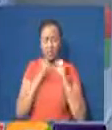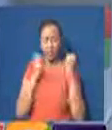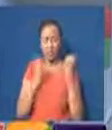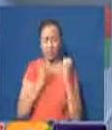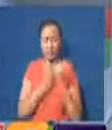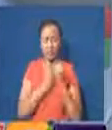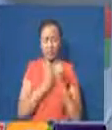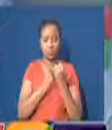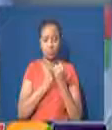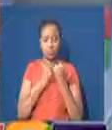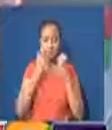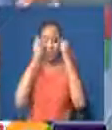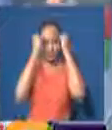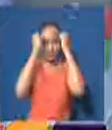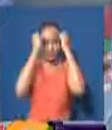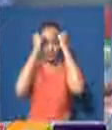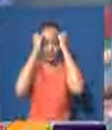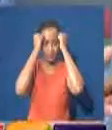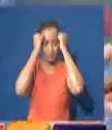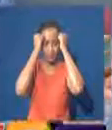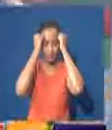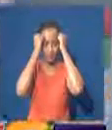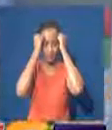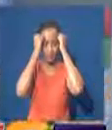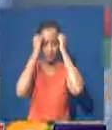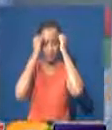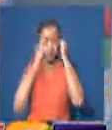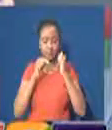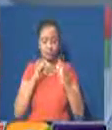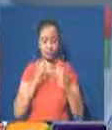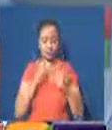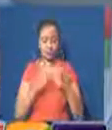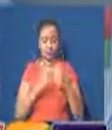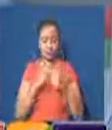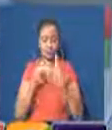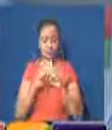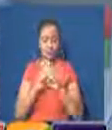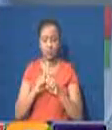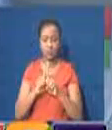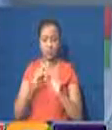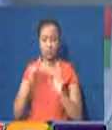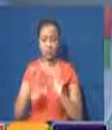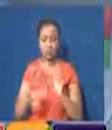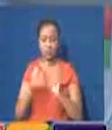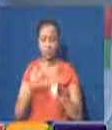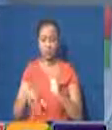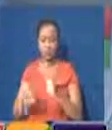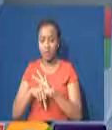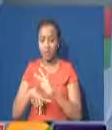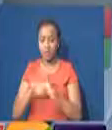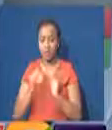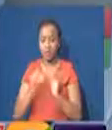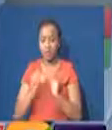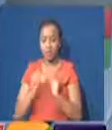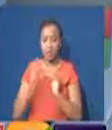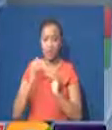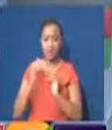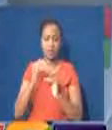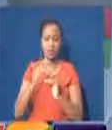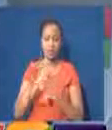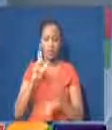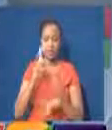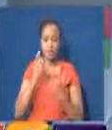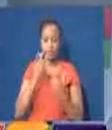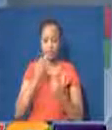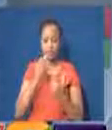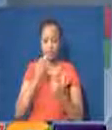on for the lower primary, upper primary and junior school. Ikidogo pale ndipo Kahindi Muli